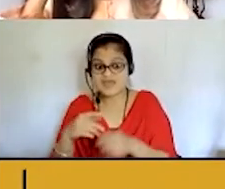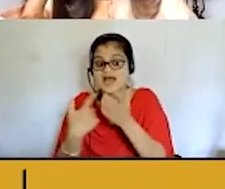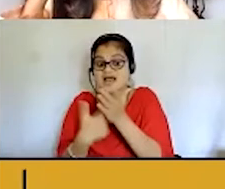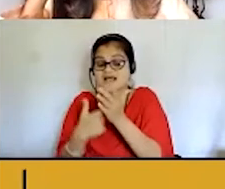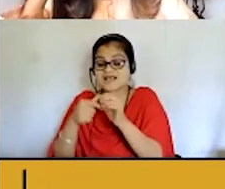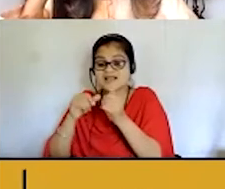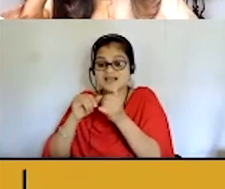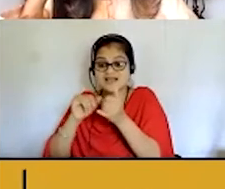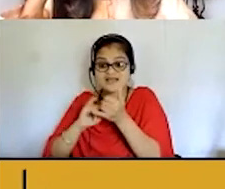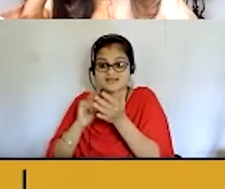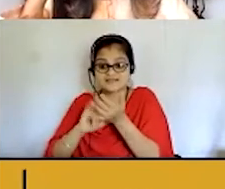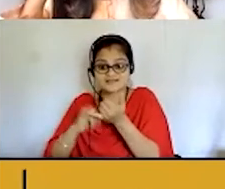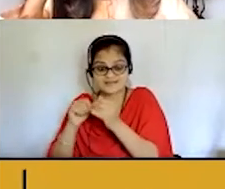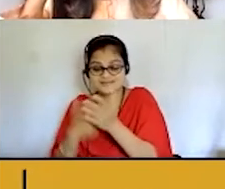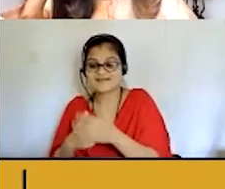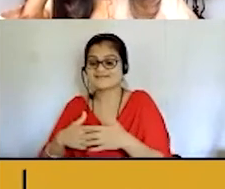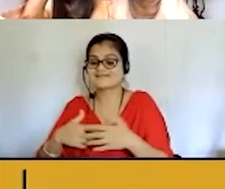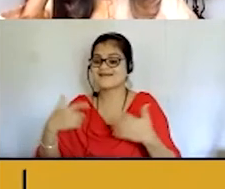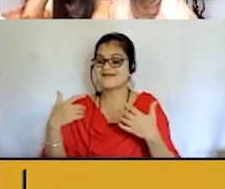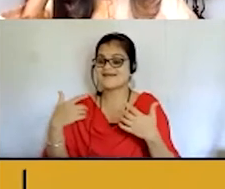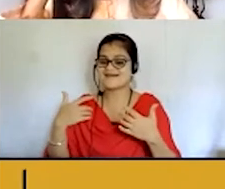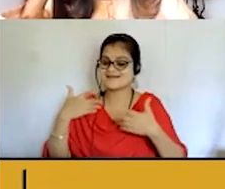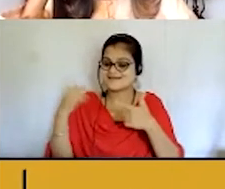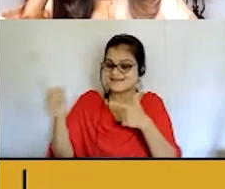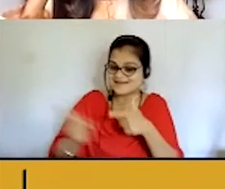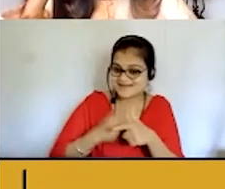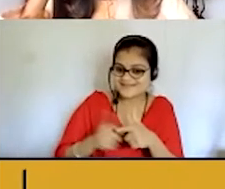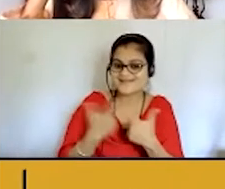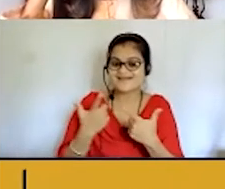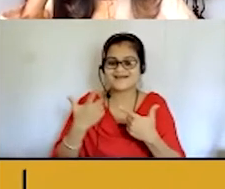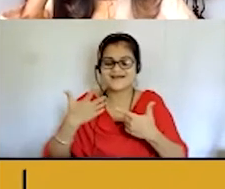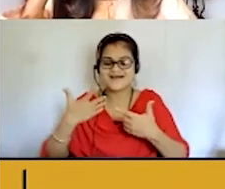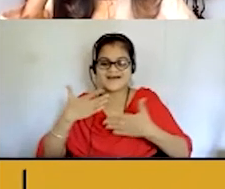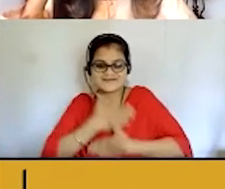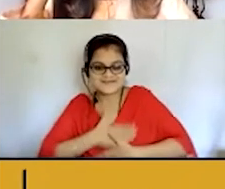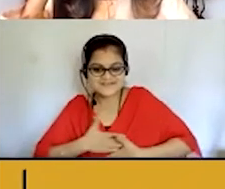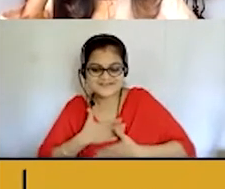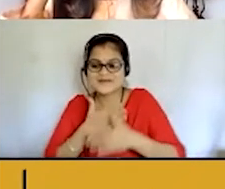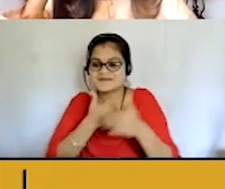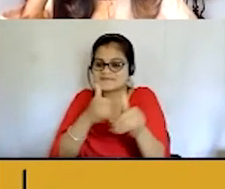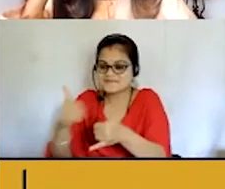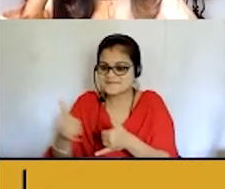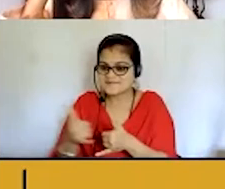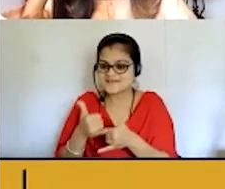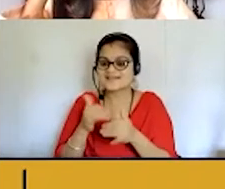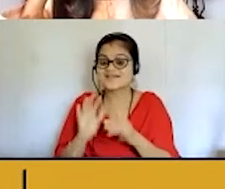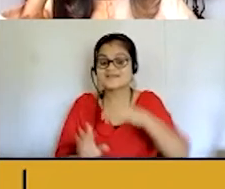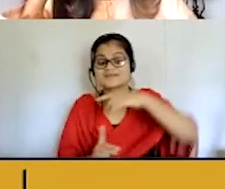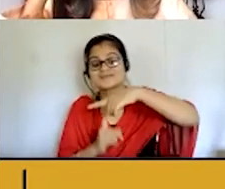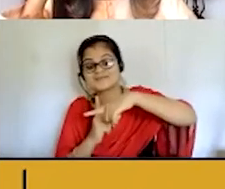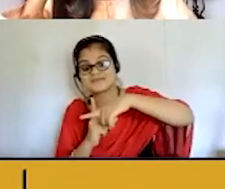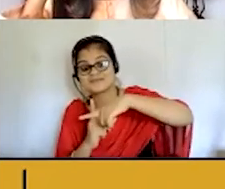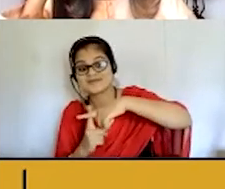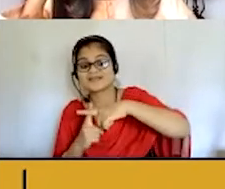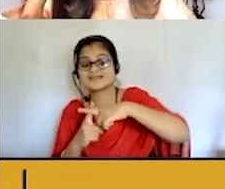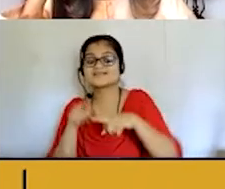was a sense of hasya, which is the joyfulness, the playfulness. But there's also Shringara, which